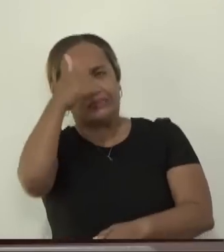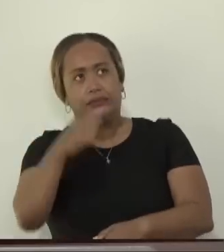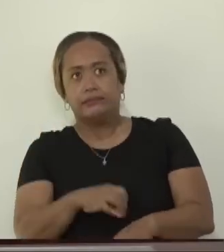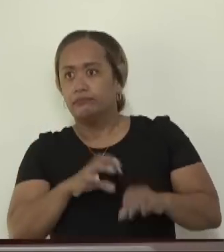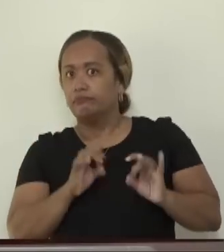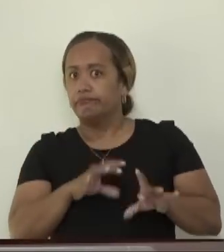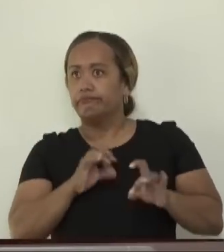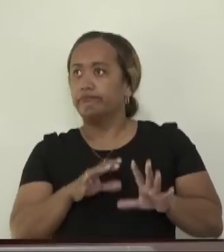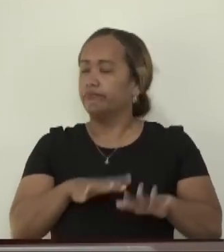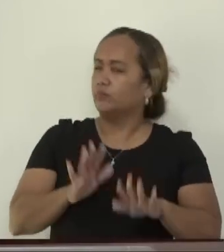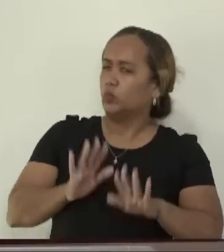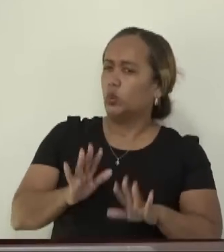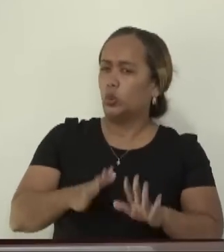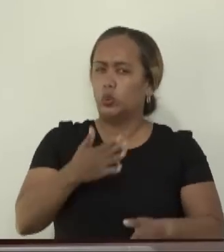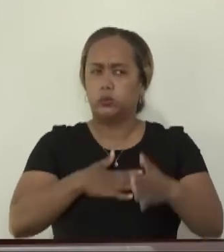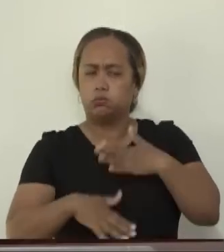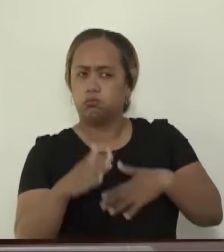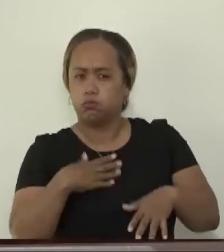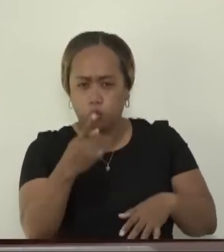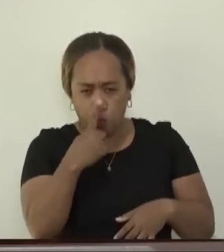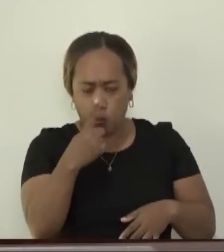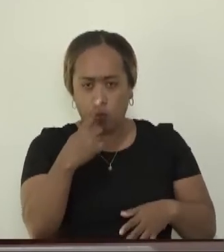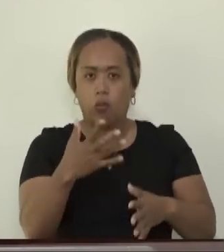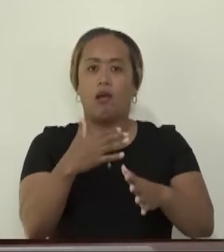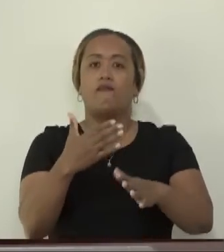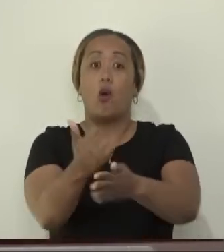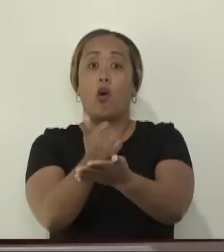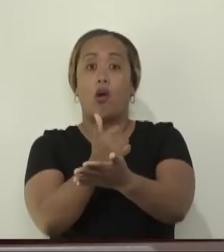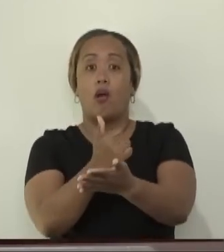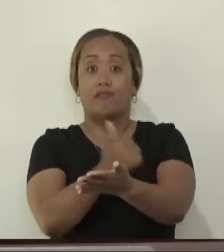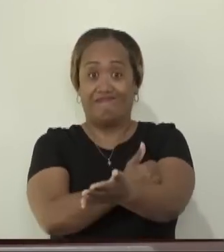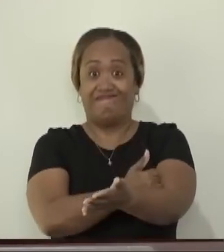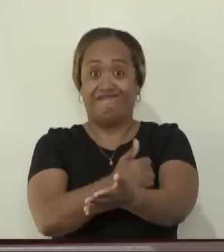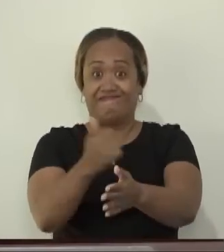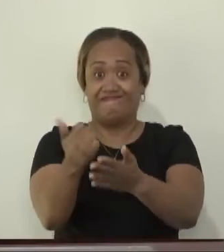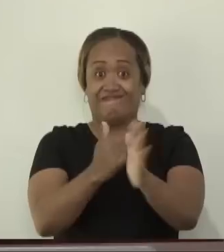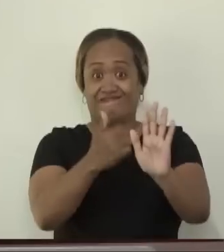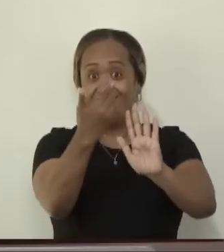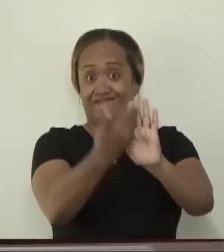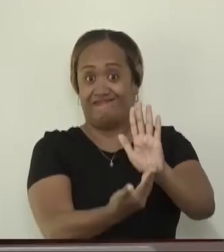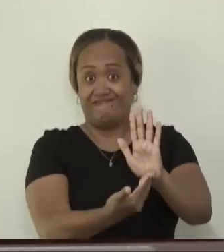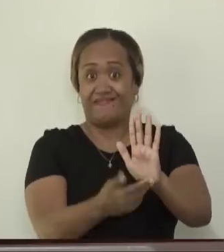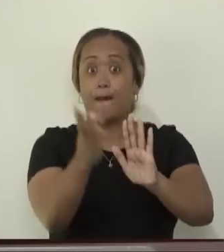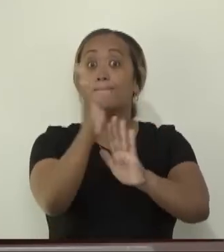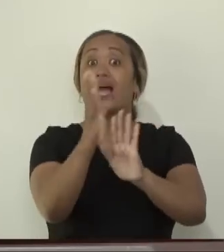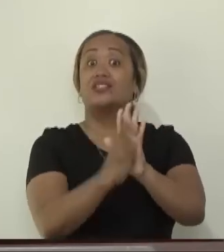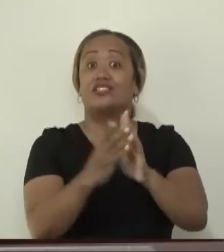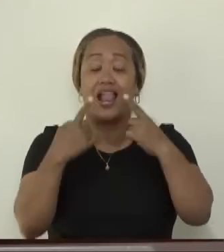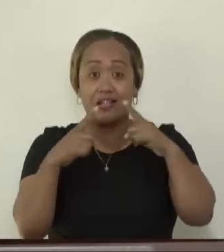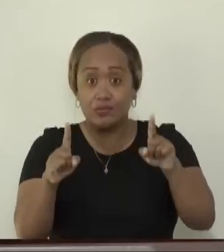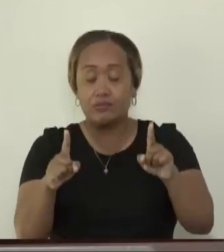anticipation from different segments of our society on the day of the national budget announcement.